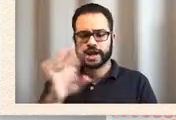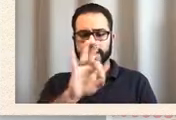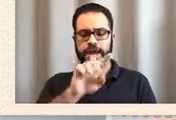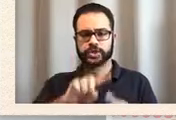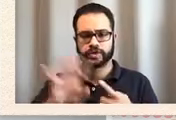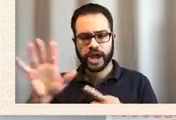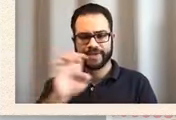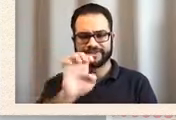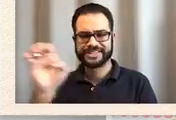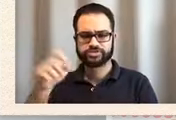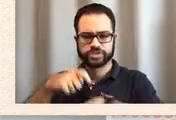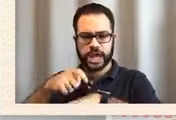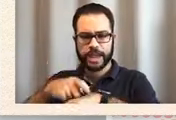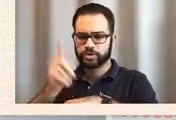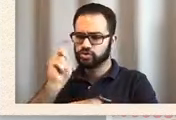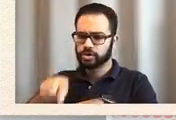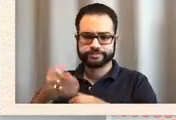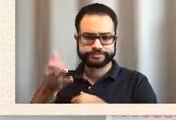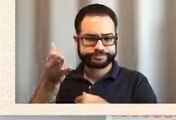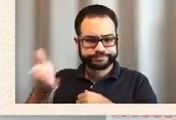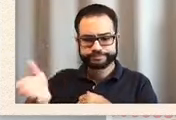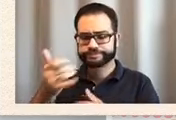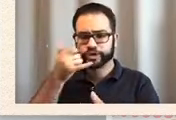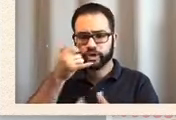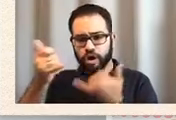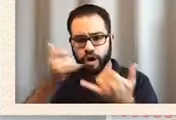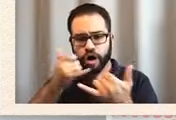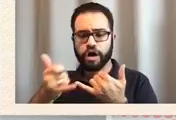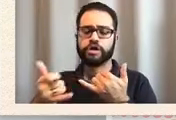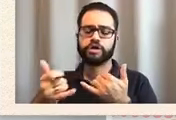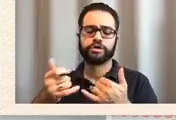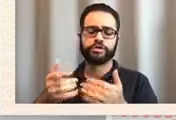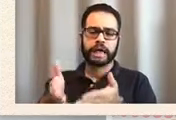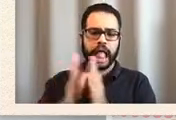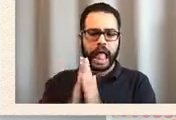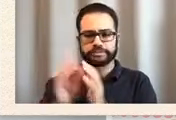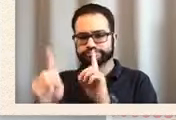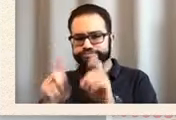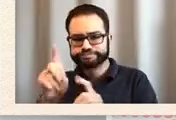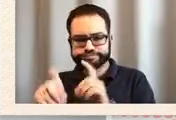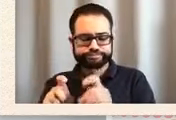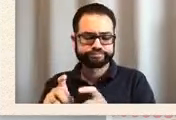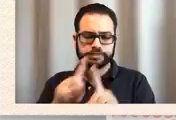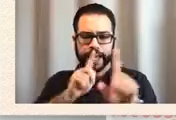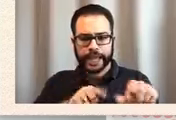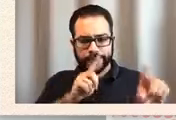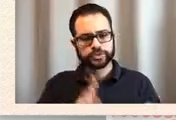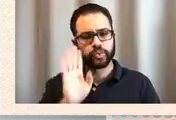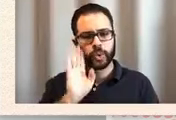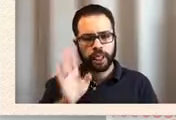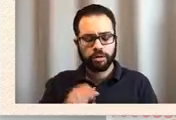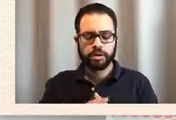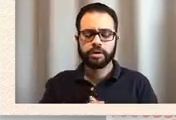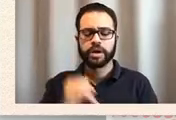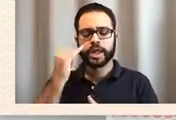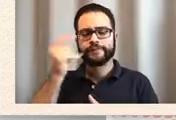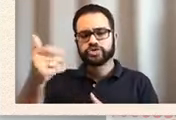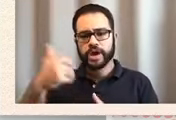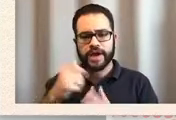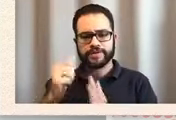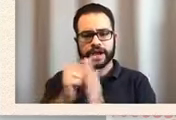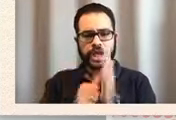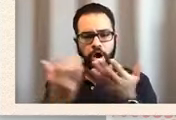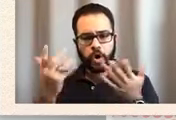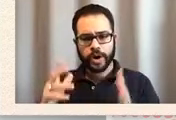time. And you can go on there, you can ask you can call them, get your questions answered. If you have an account already and have